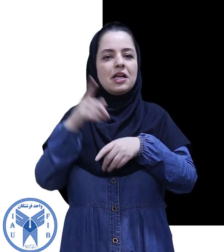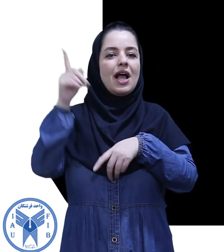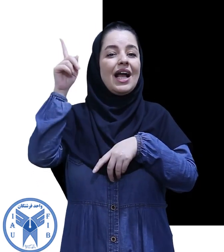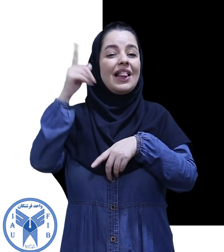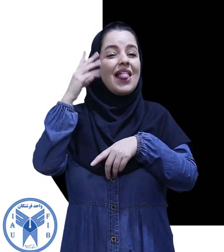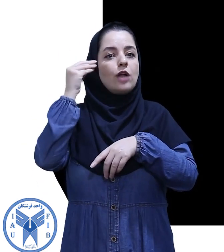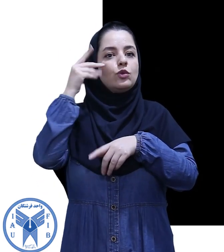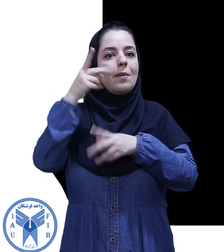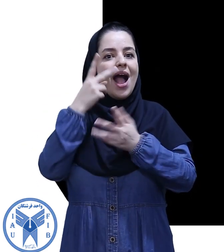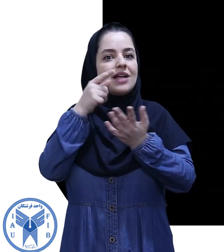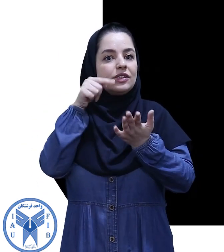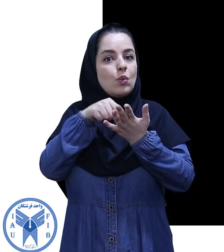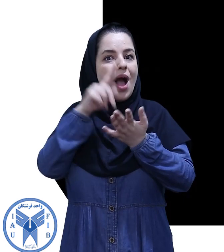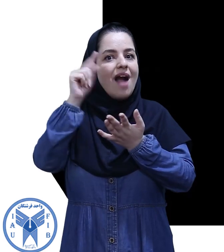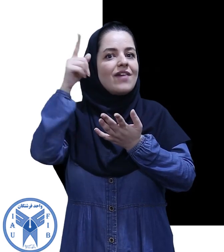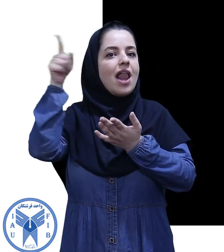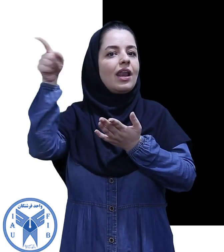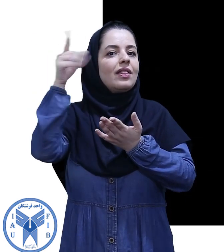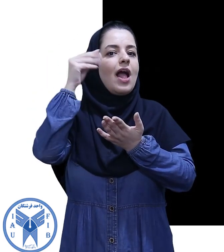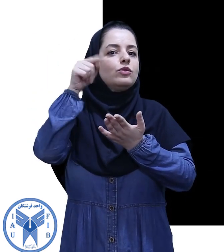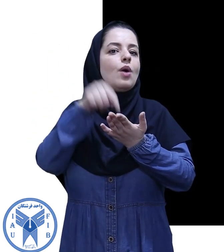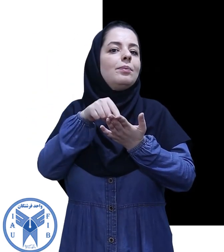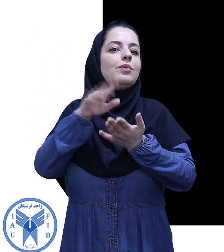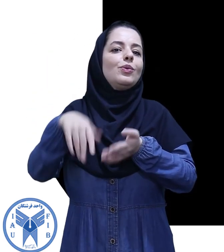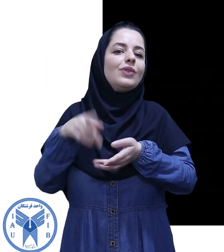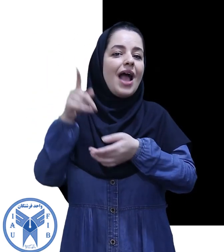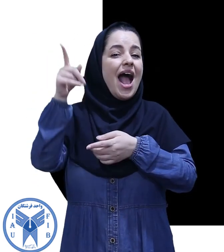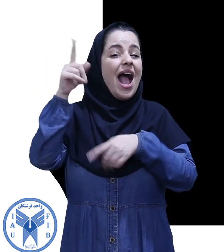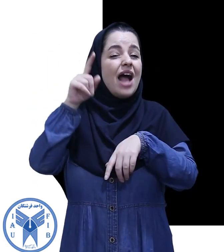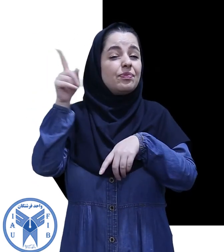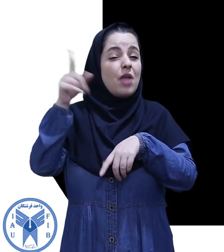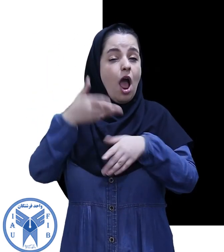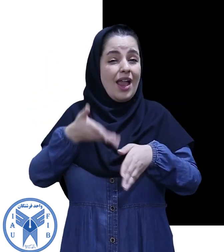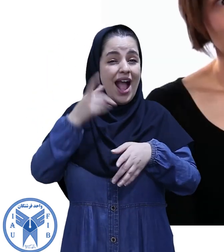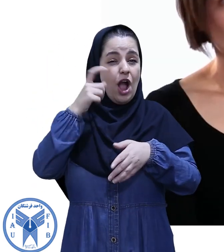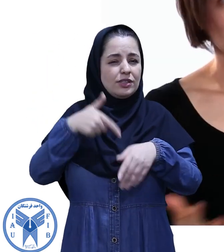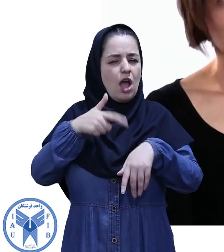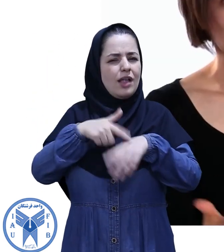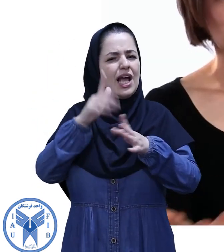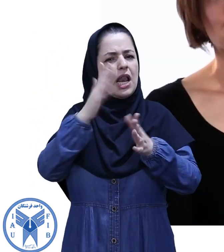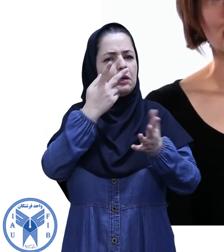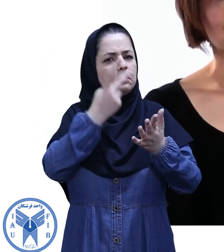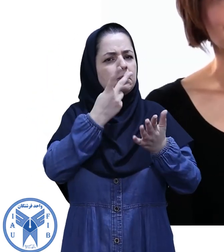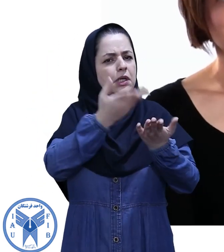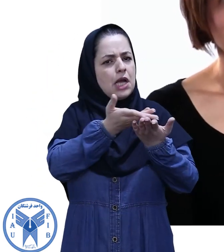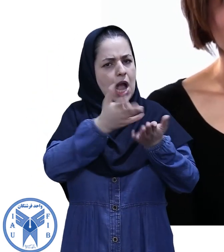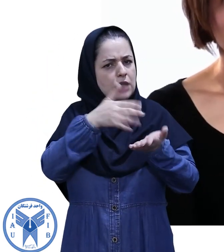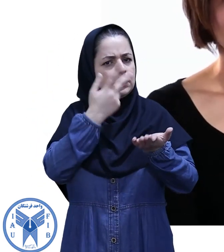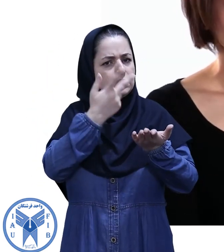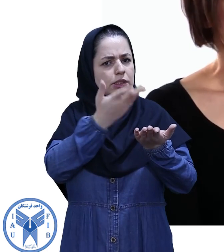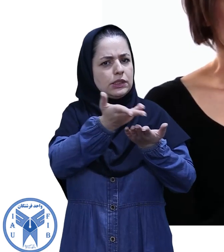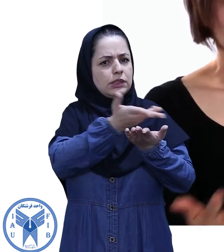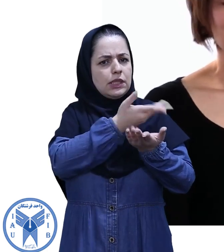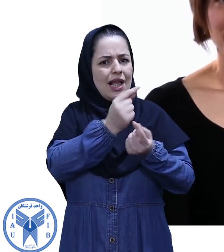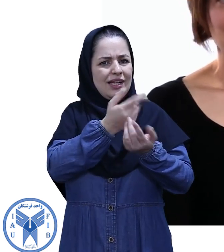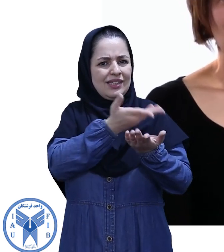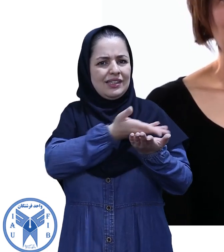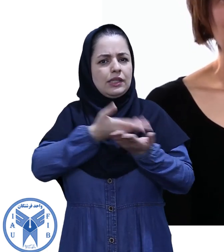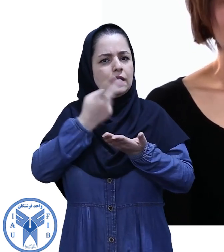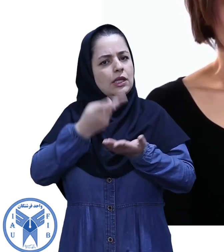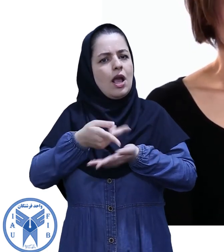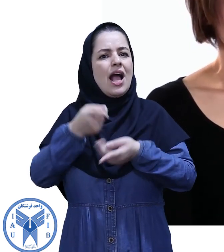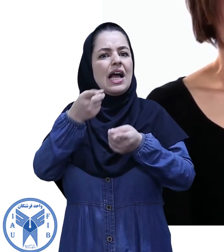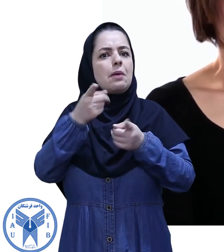intimate experience of looking at a photograph in its first days. Now photography is so ubiquitous that